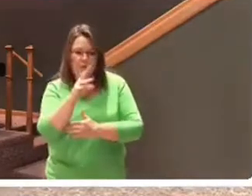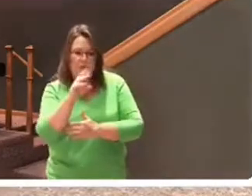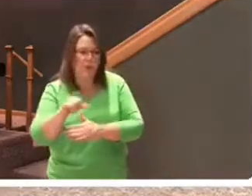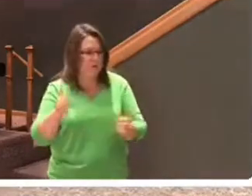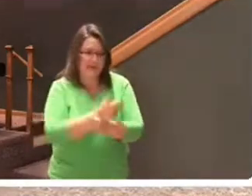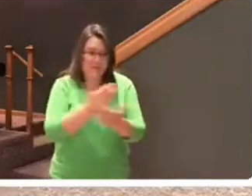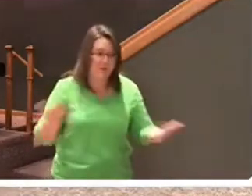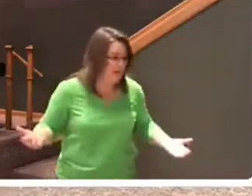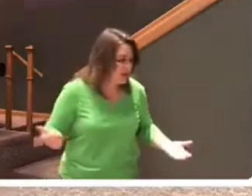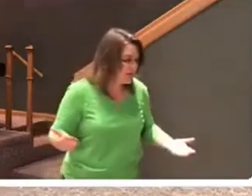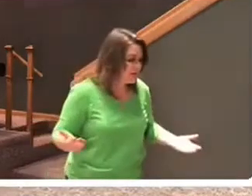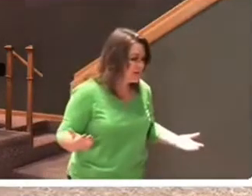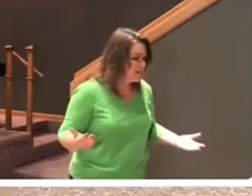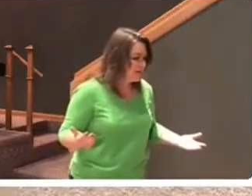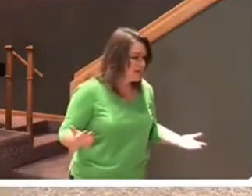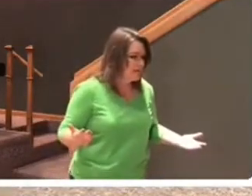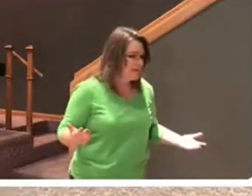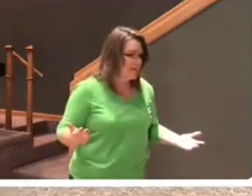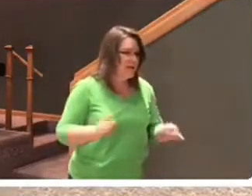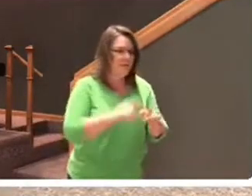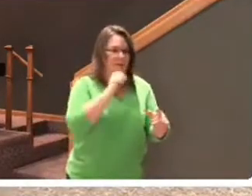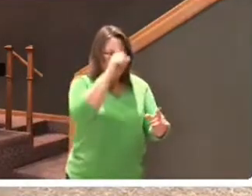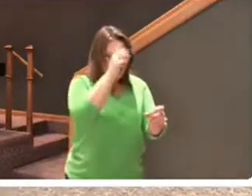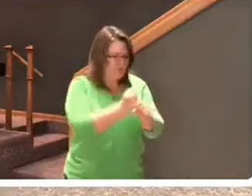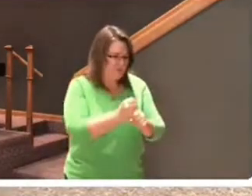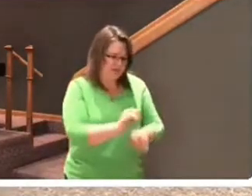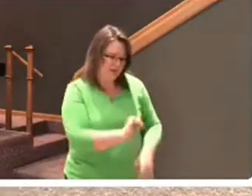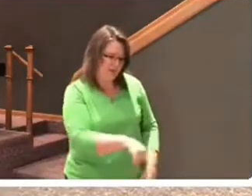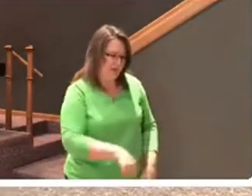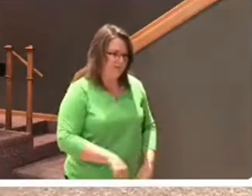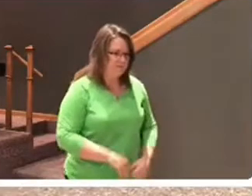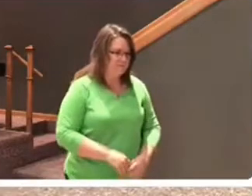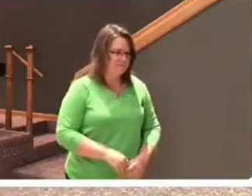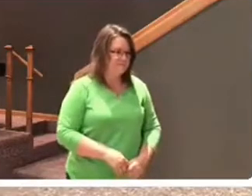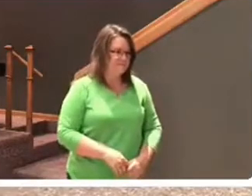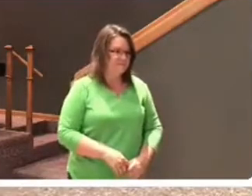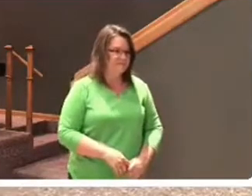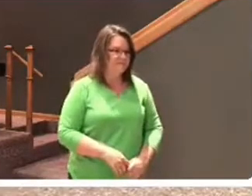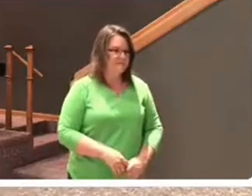all, but we won't trust Him like that.